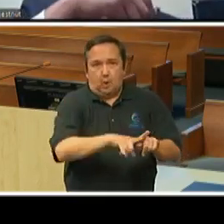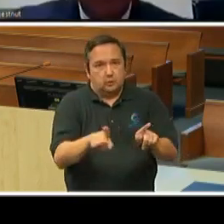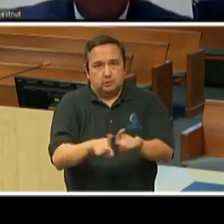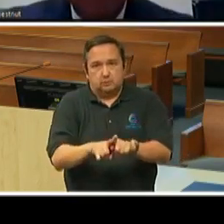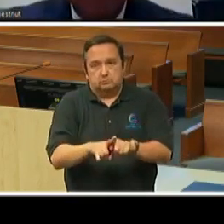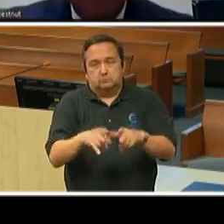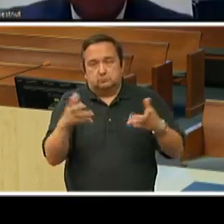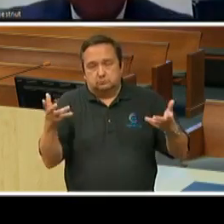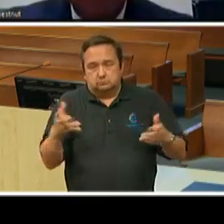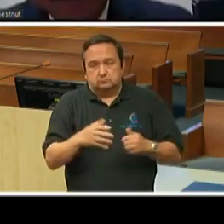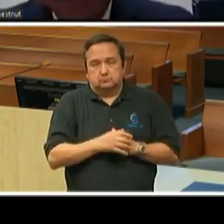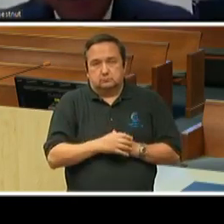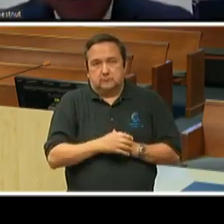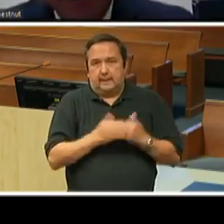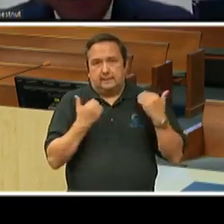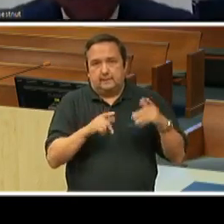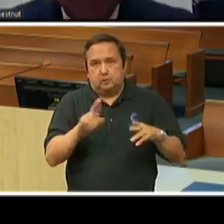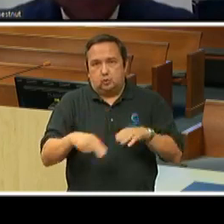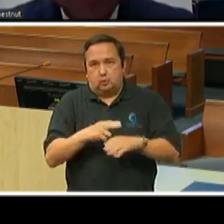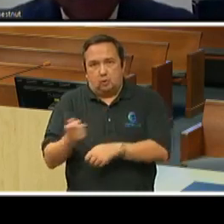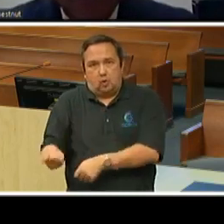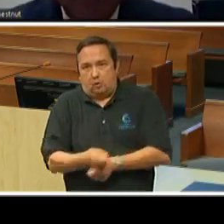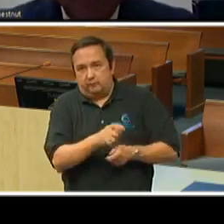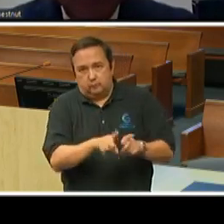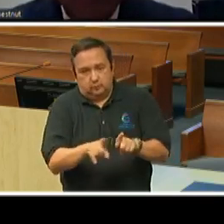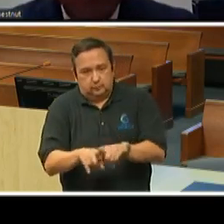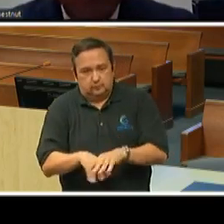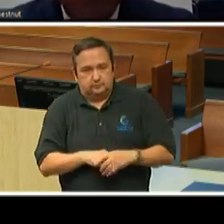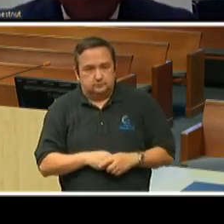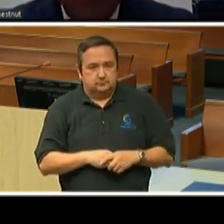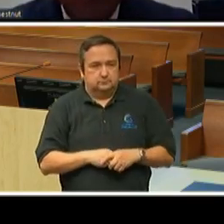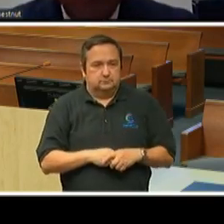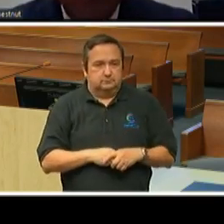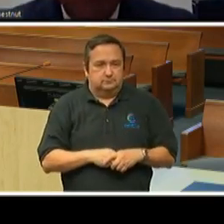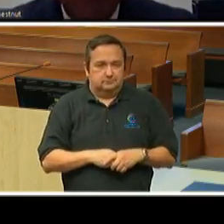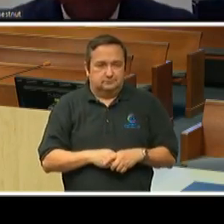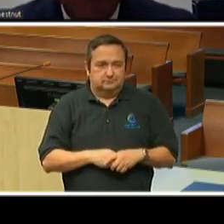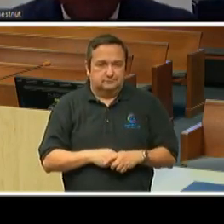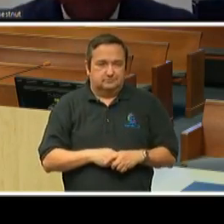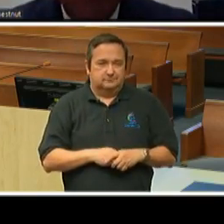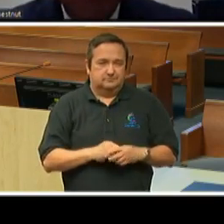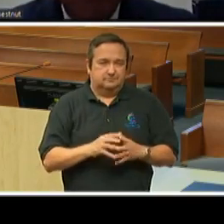should limit regular golfing. Okay, the last one I